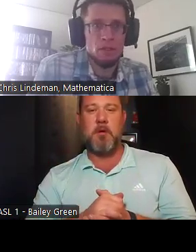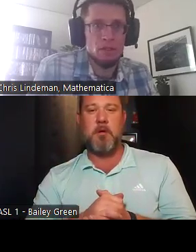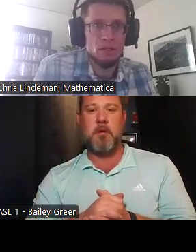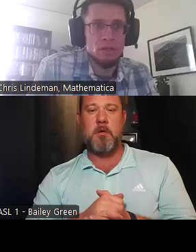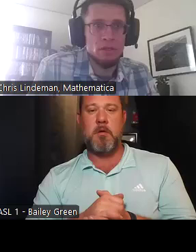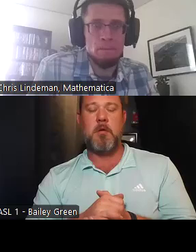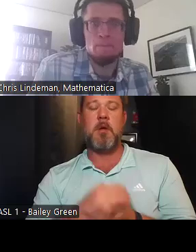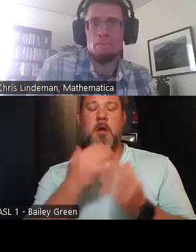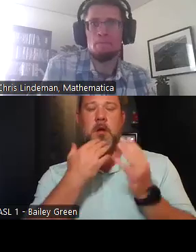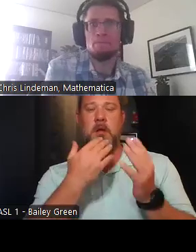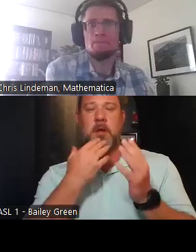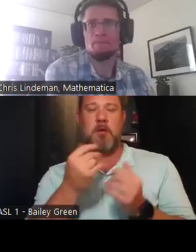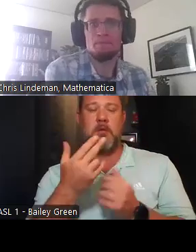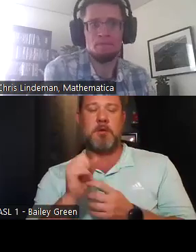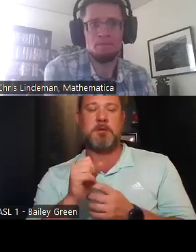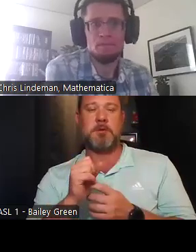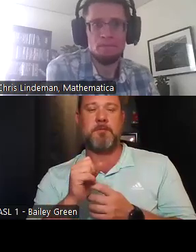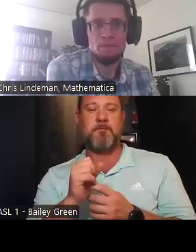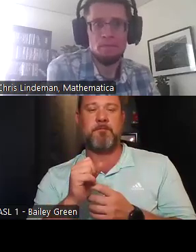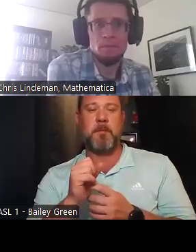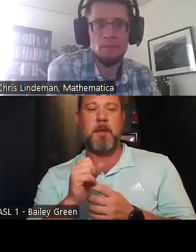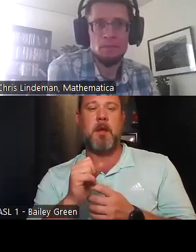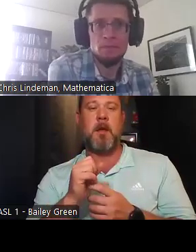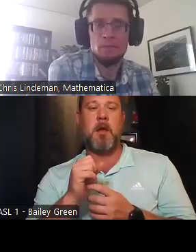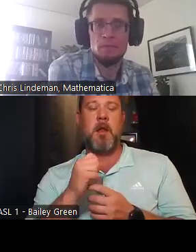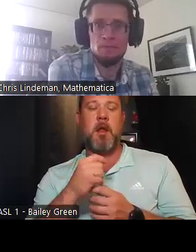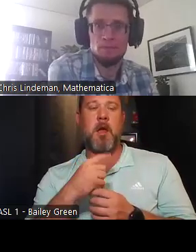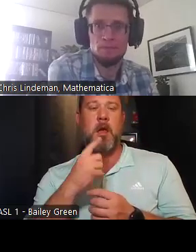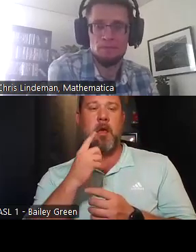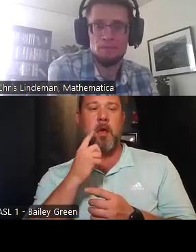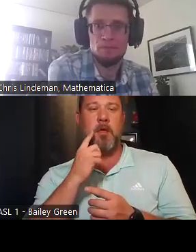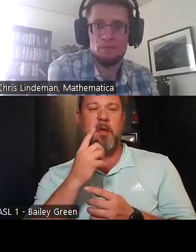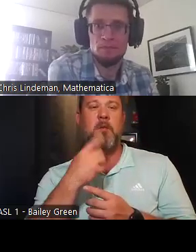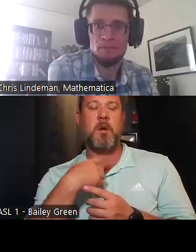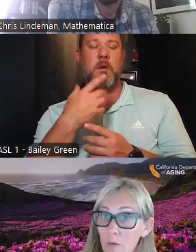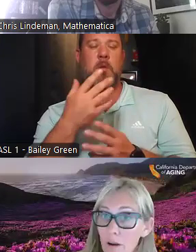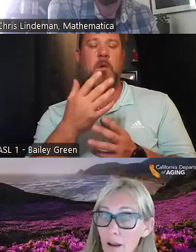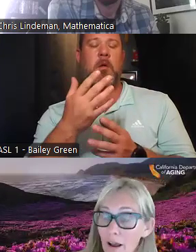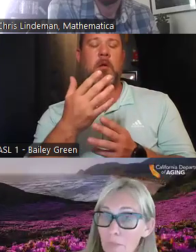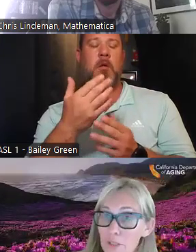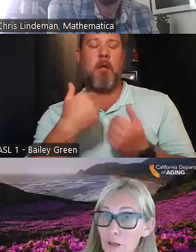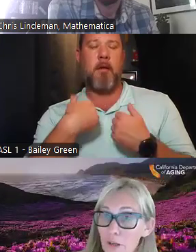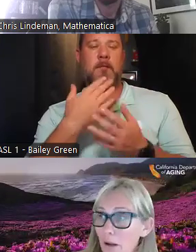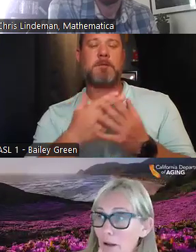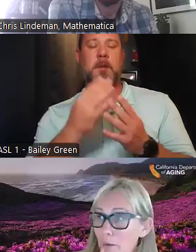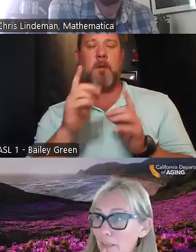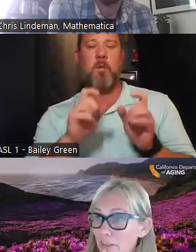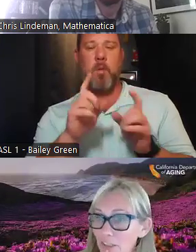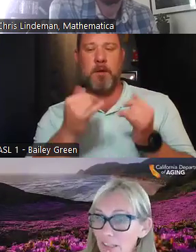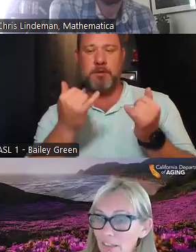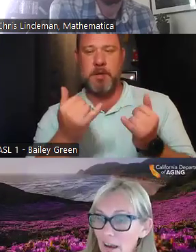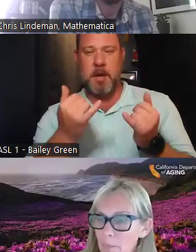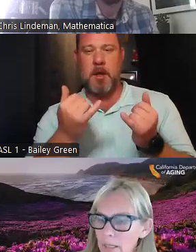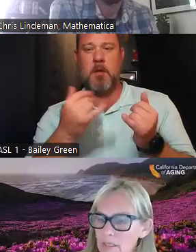Yeah, thank you so much, Chris. And we do actually, I think we'll take it, some questions now. So I'm glad